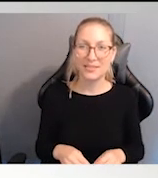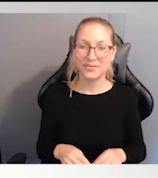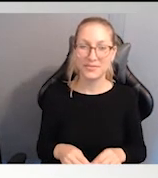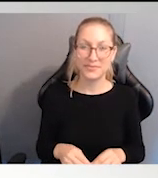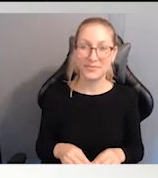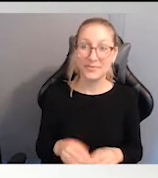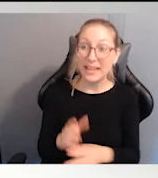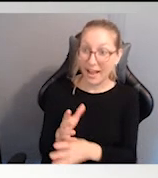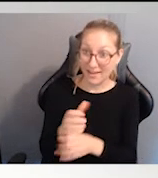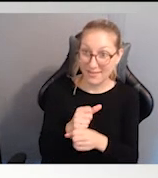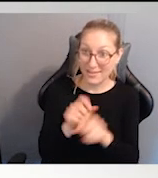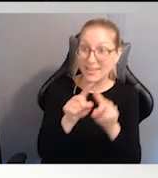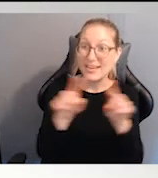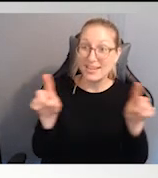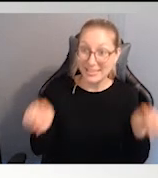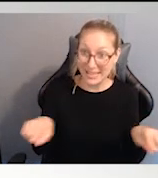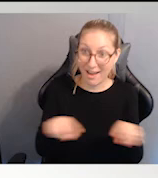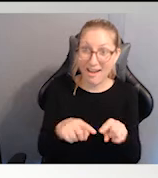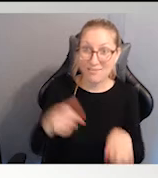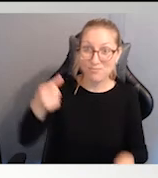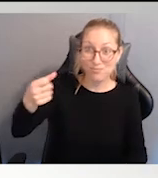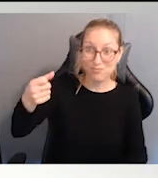sign. Susie.